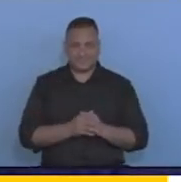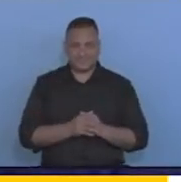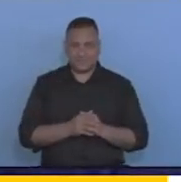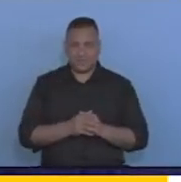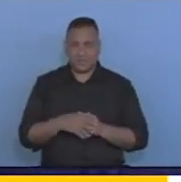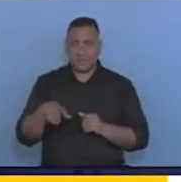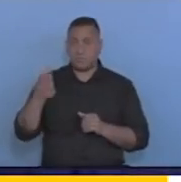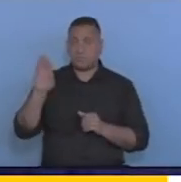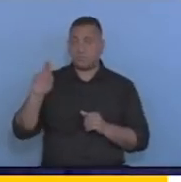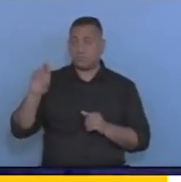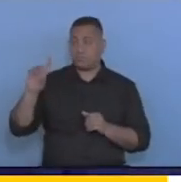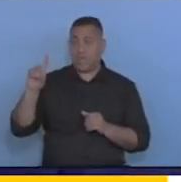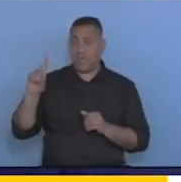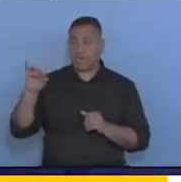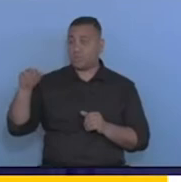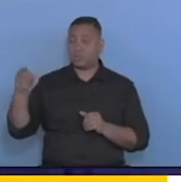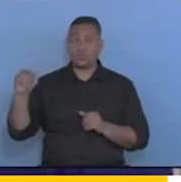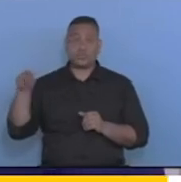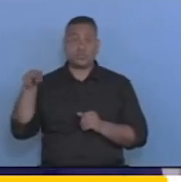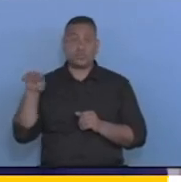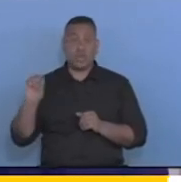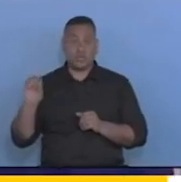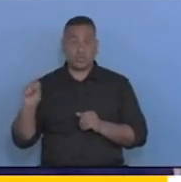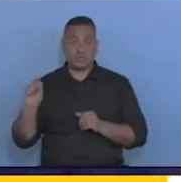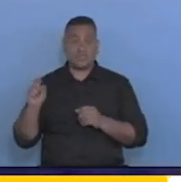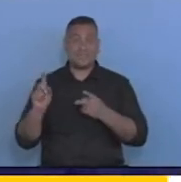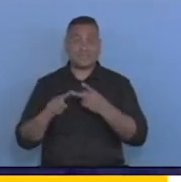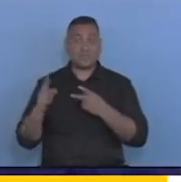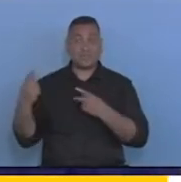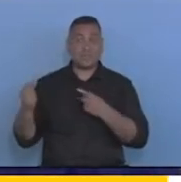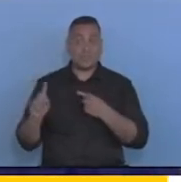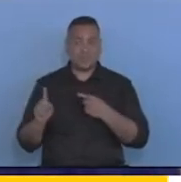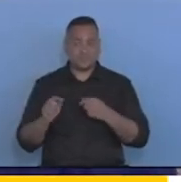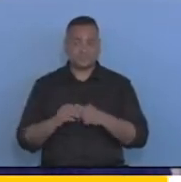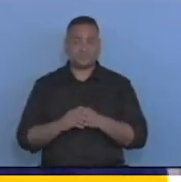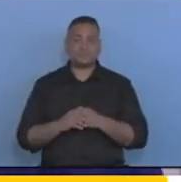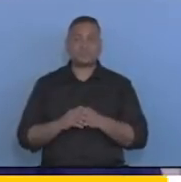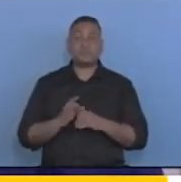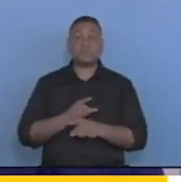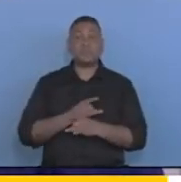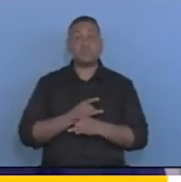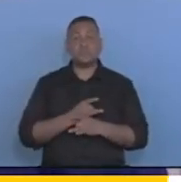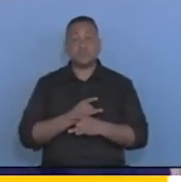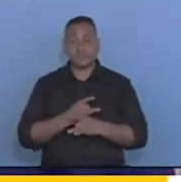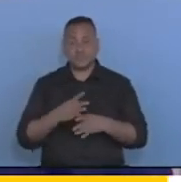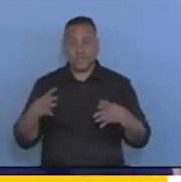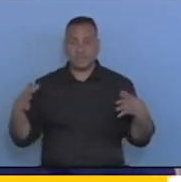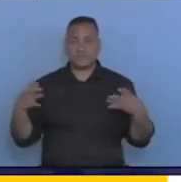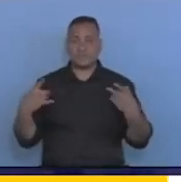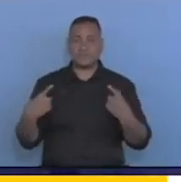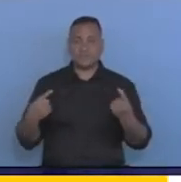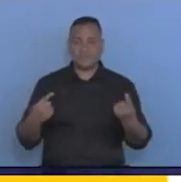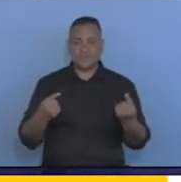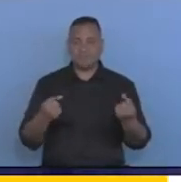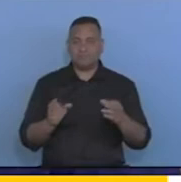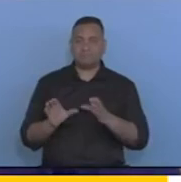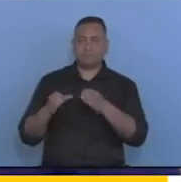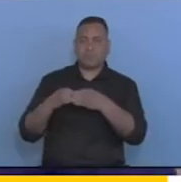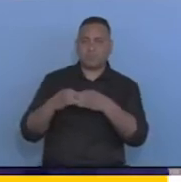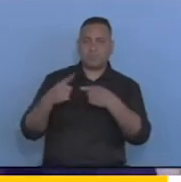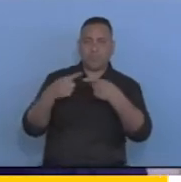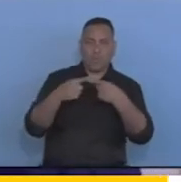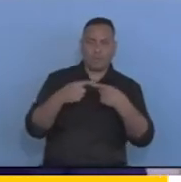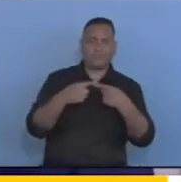then phase two of what you're doing. So you would start off with what Sinclair was describing initially, with a sort of phase one, and then moving on there, and